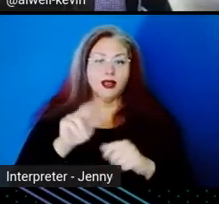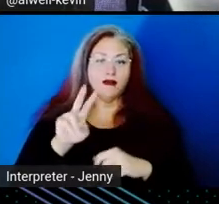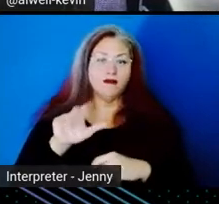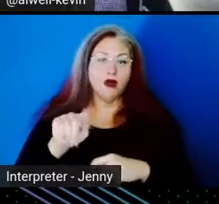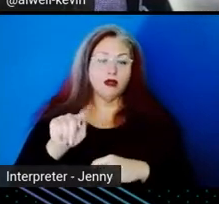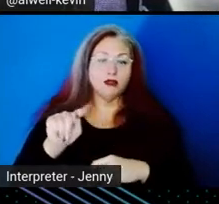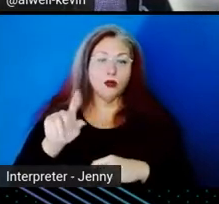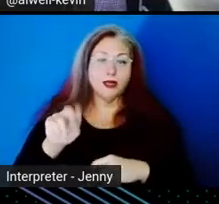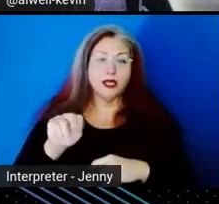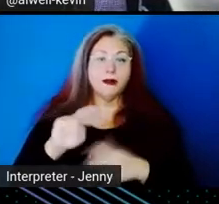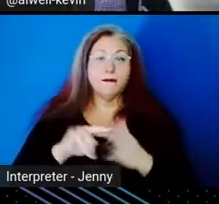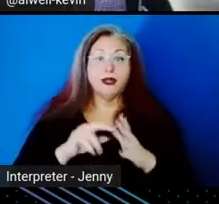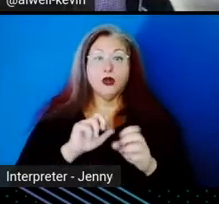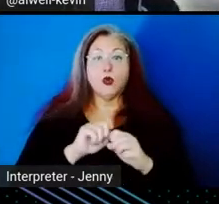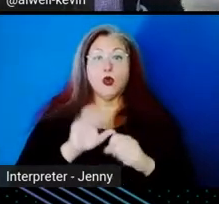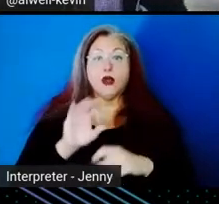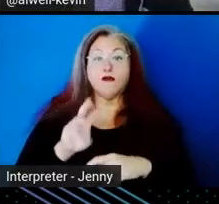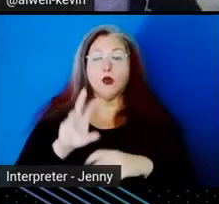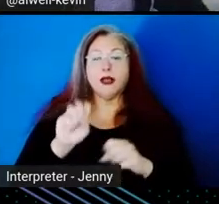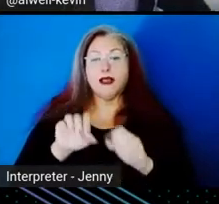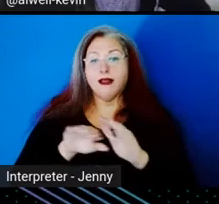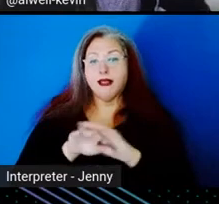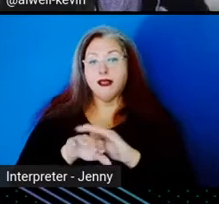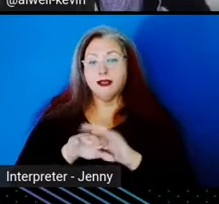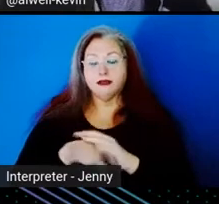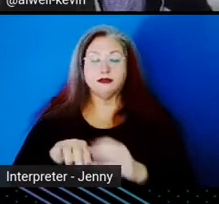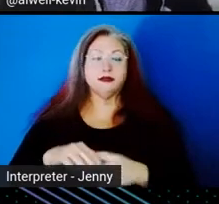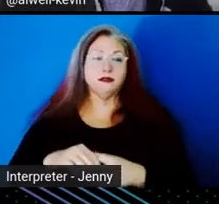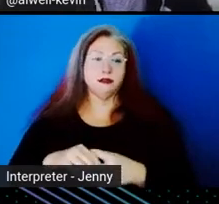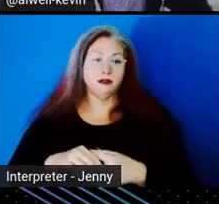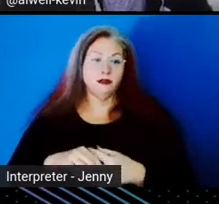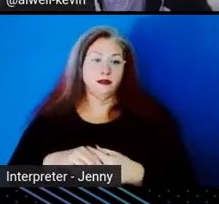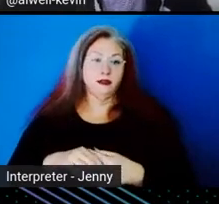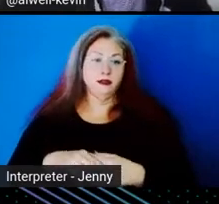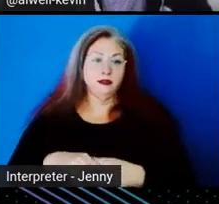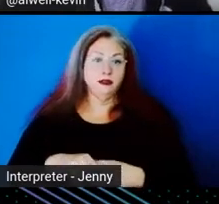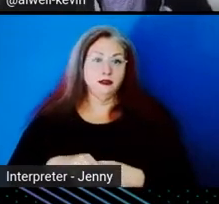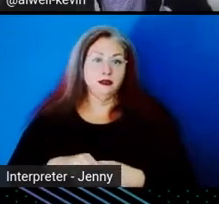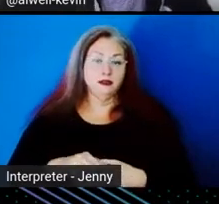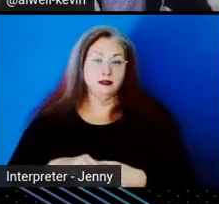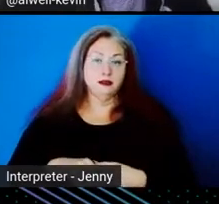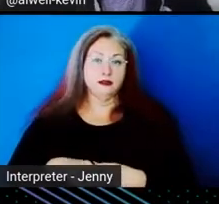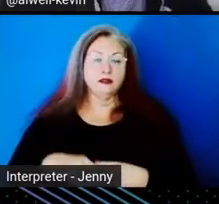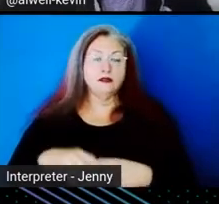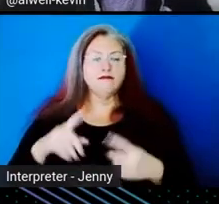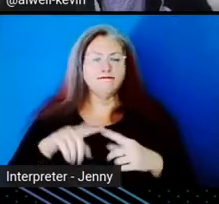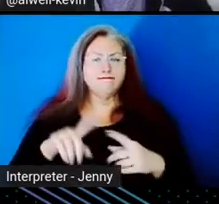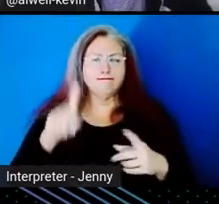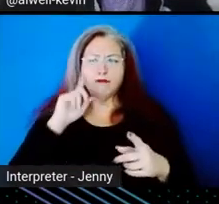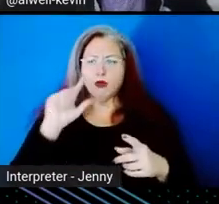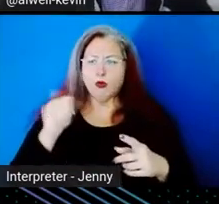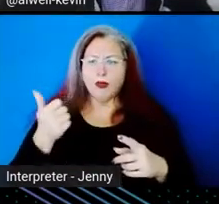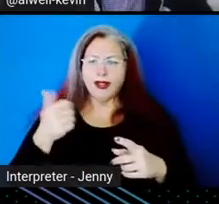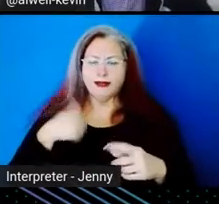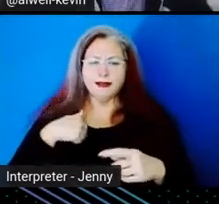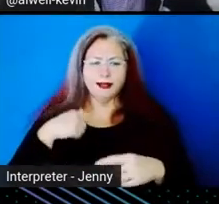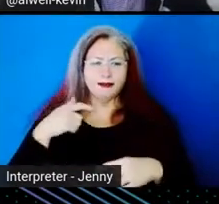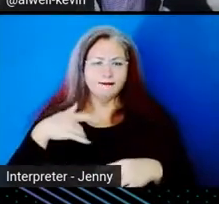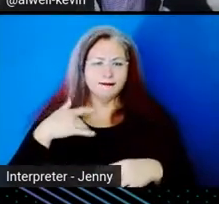my workflow has access to that. And what else do I think needs to be